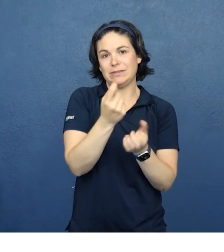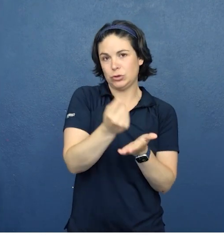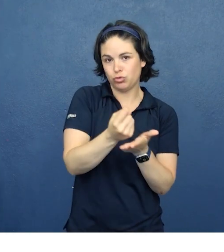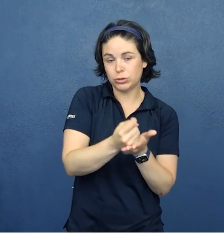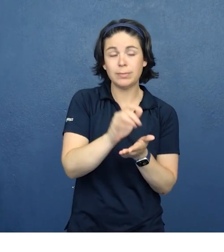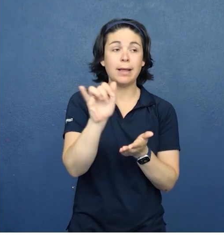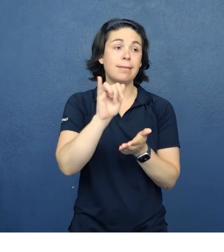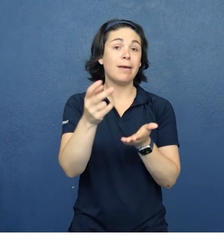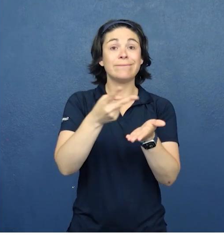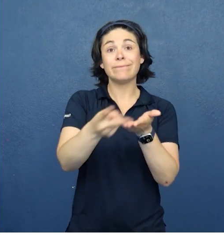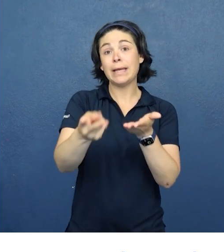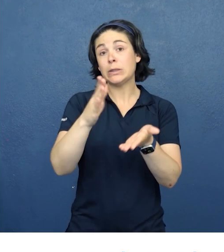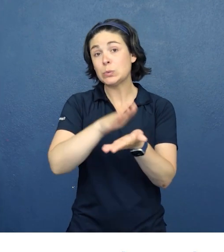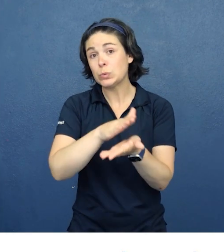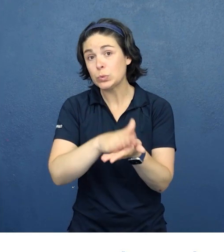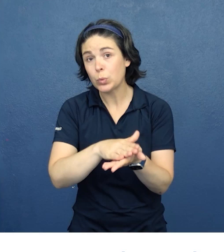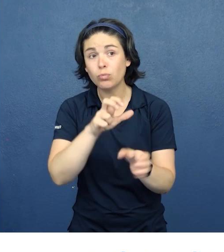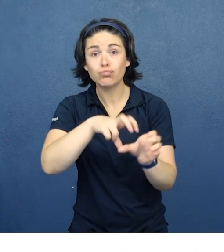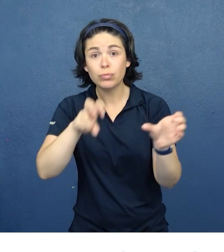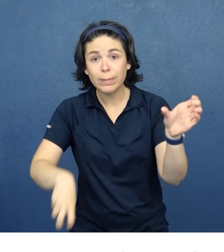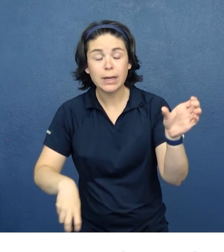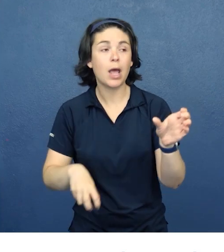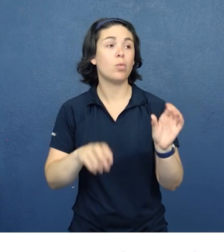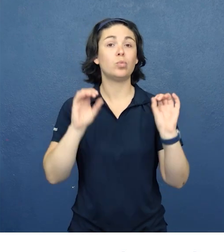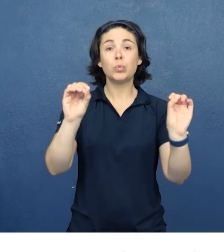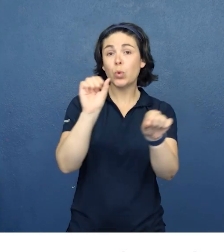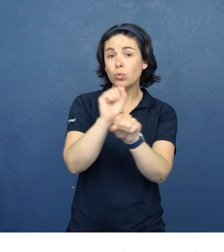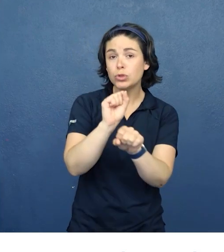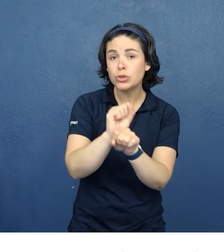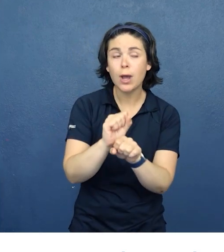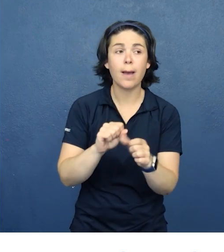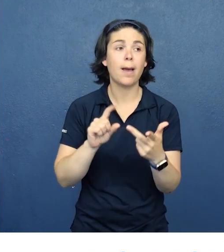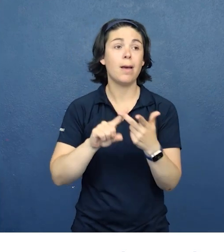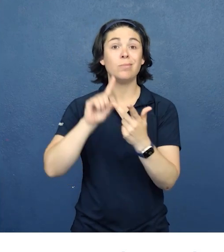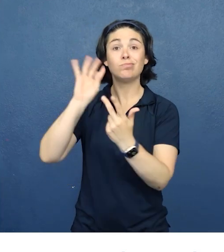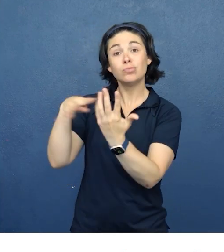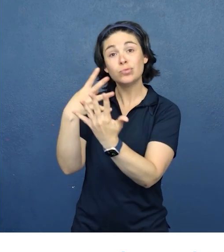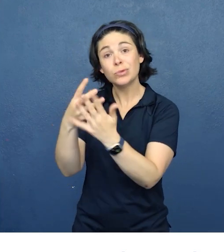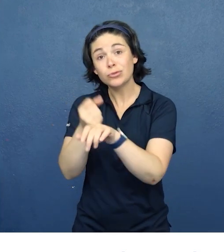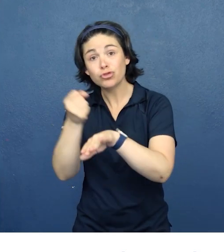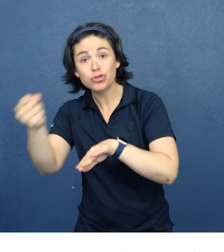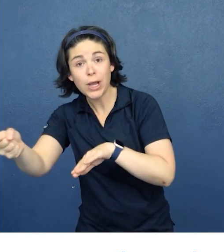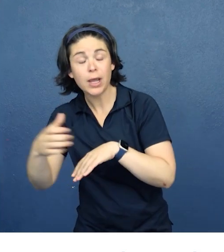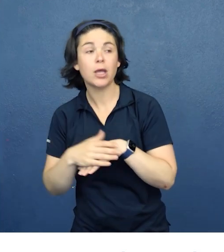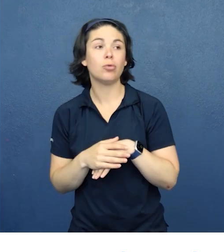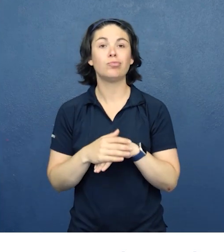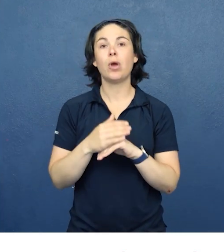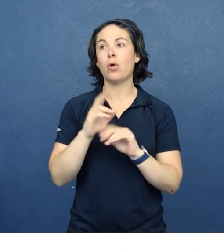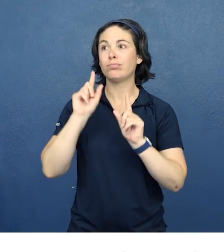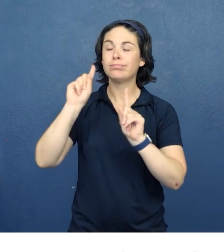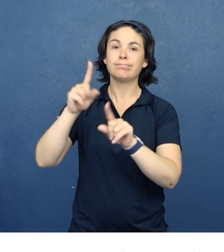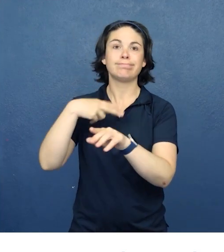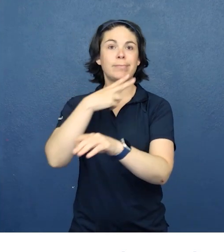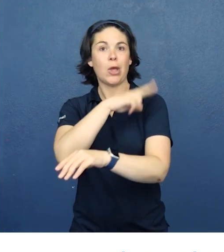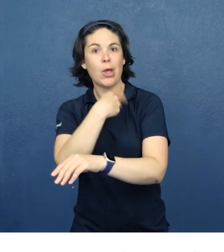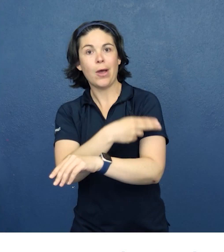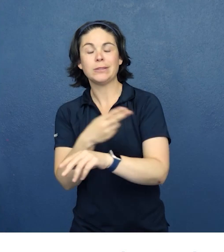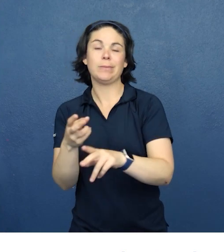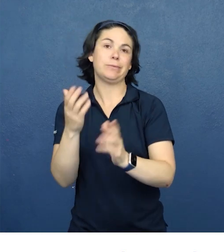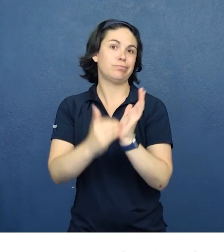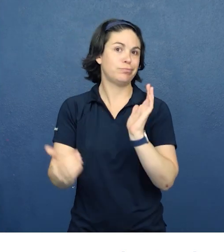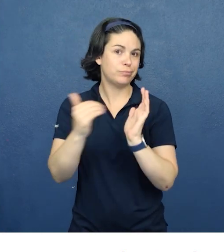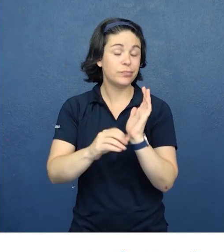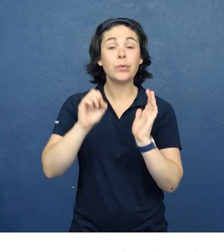illnesses, such as school failure, unemployment, incarceration, repeated